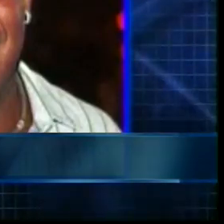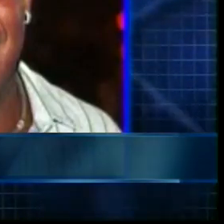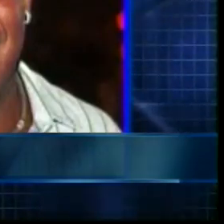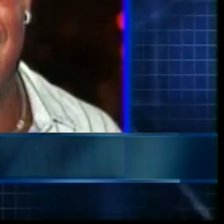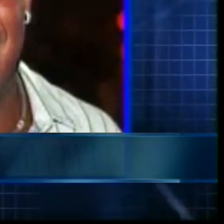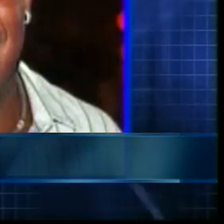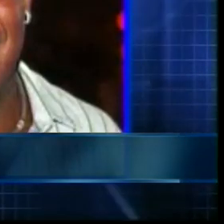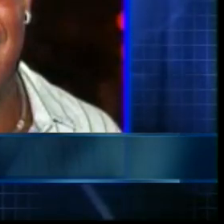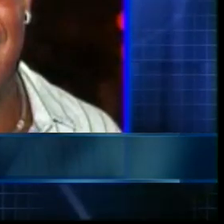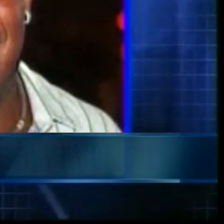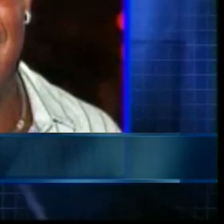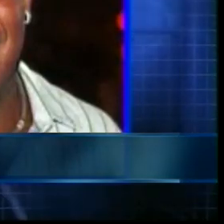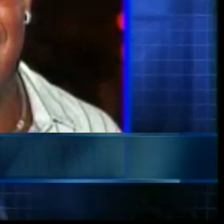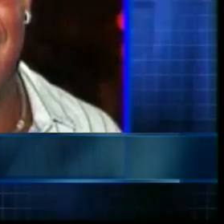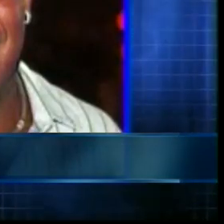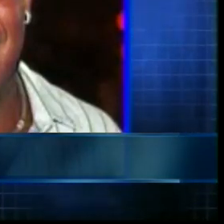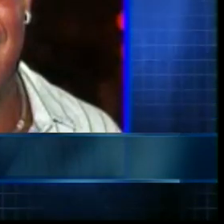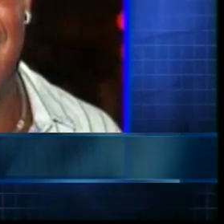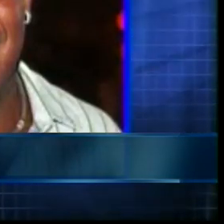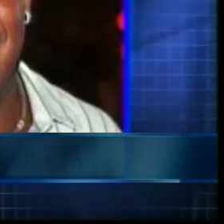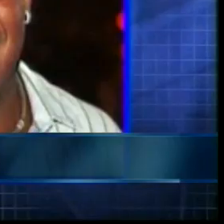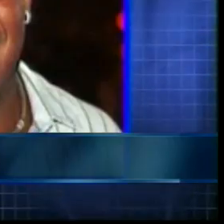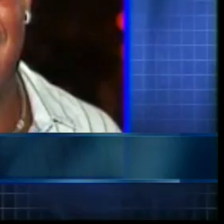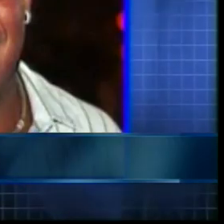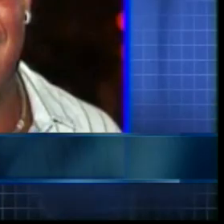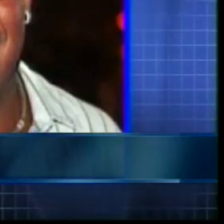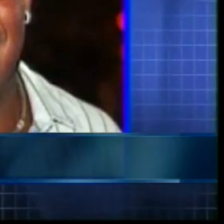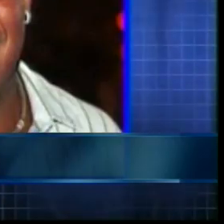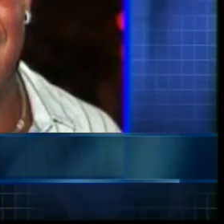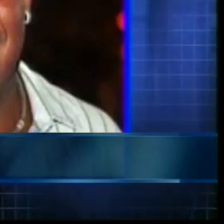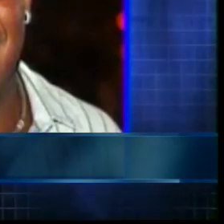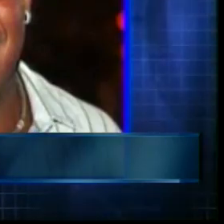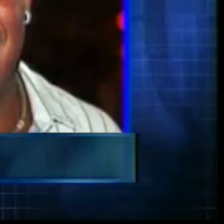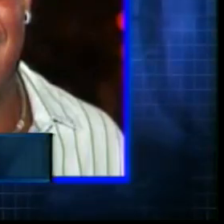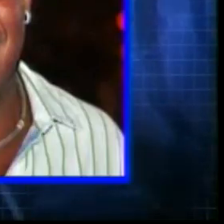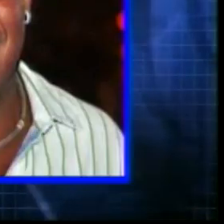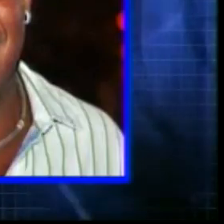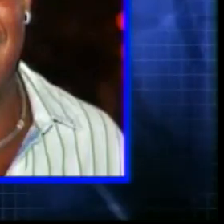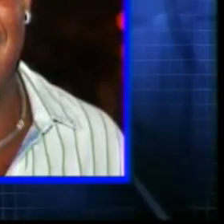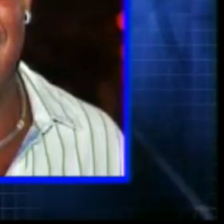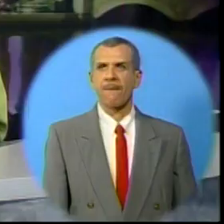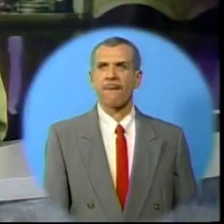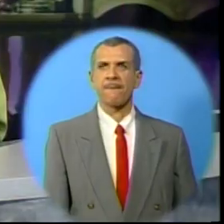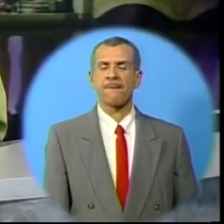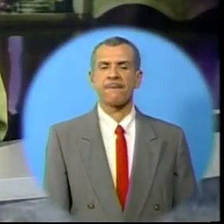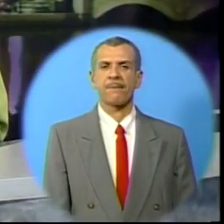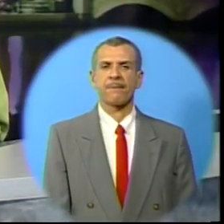and scams. Wow. To bring adults that are really not even their parents, saying that they're their parents.